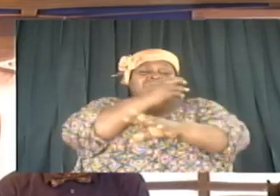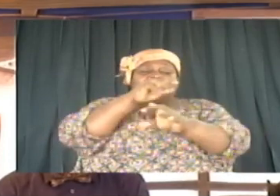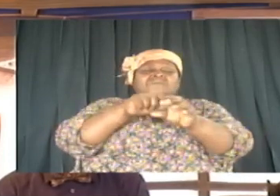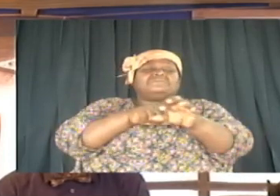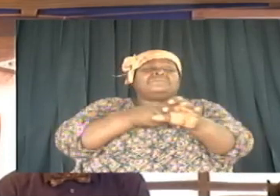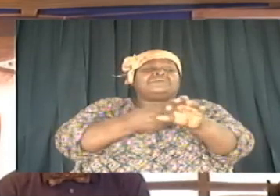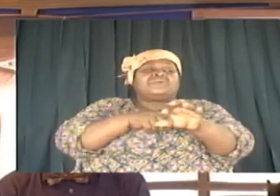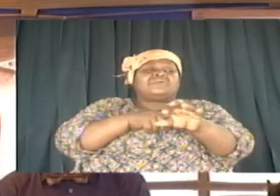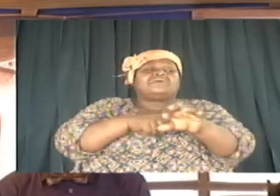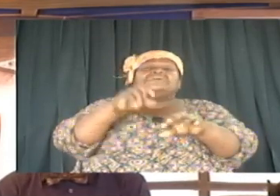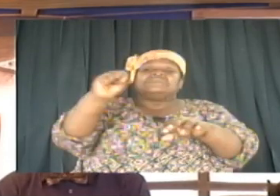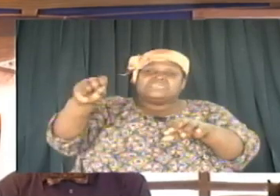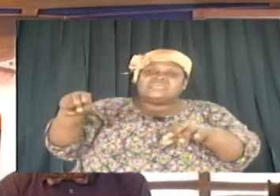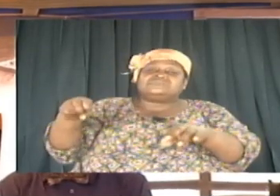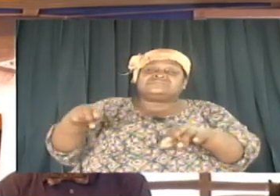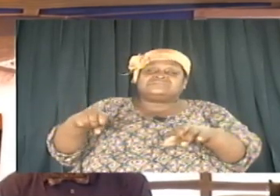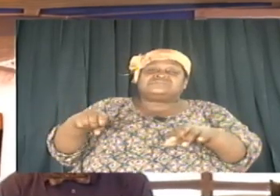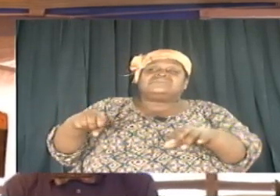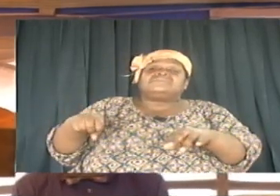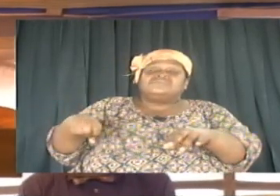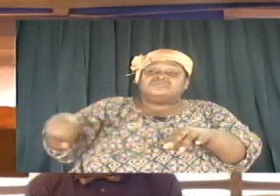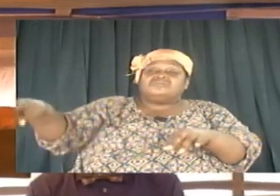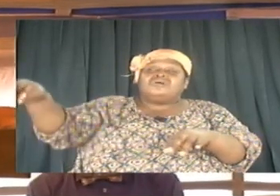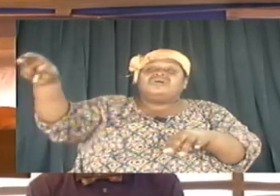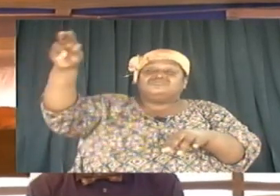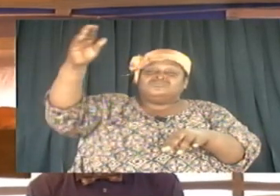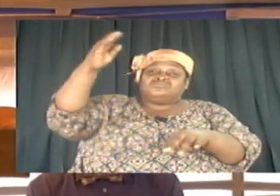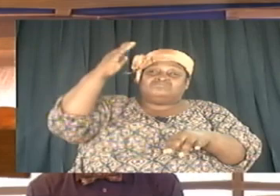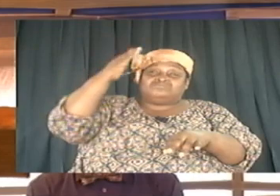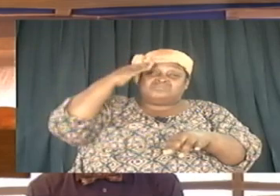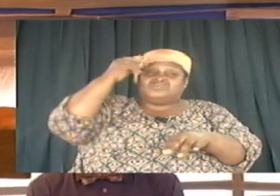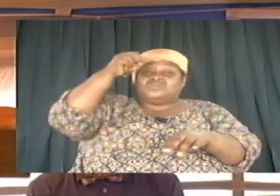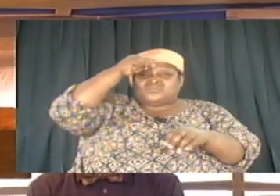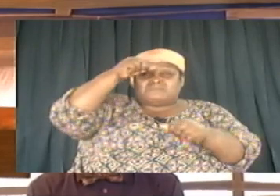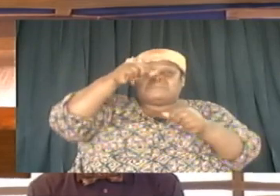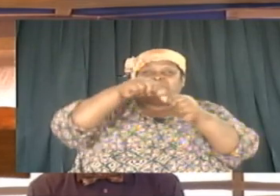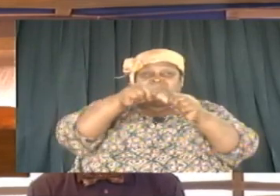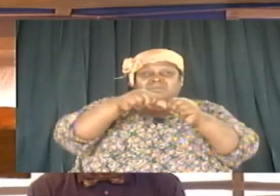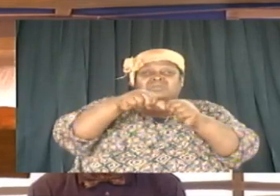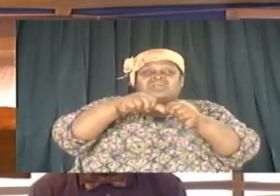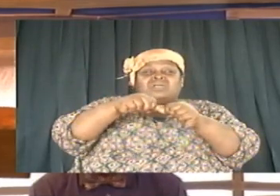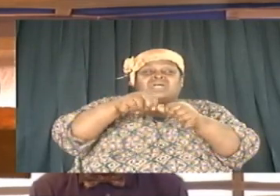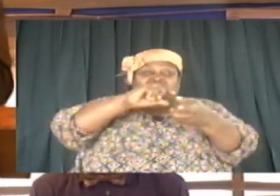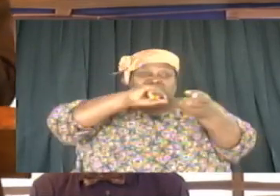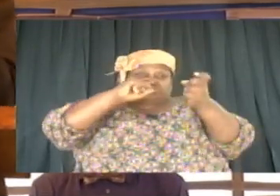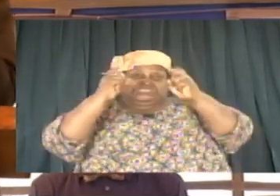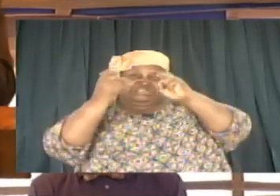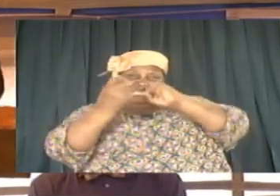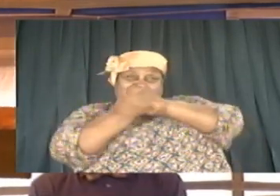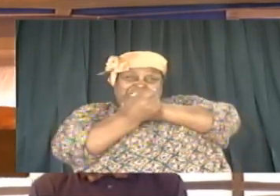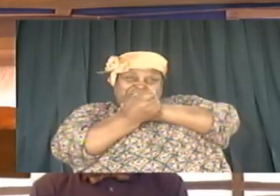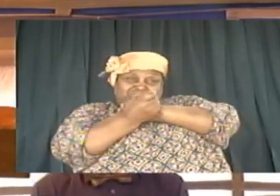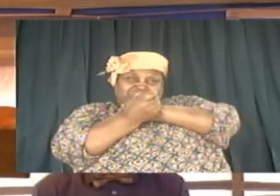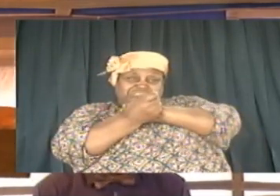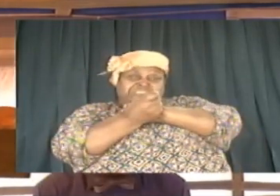Yes, it's going to mark a turning point in our lives today, because this is not